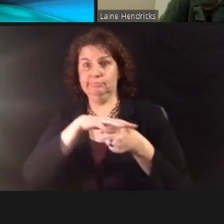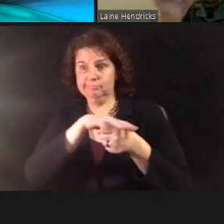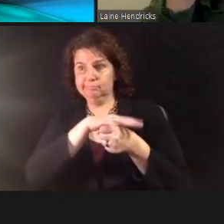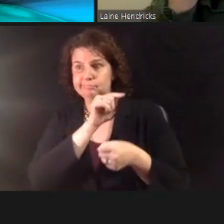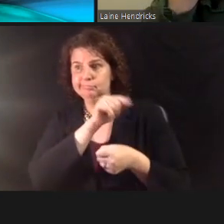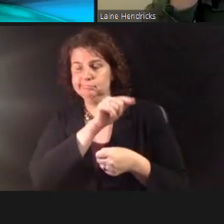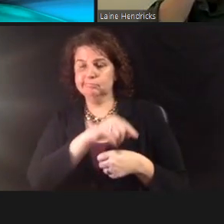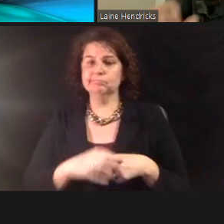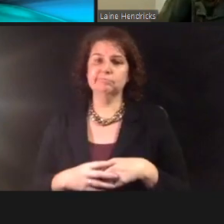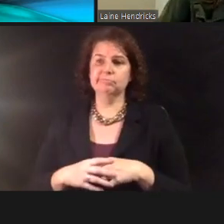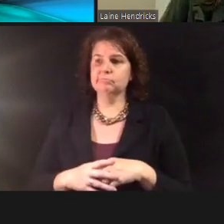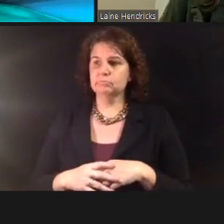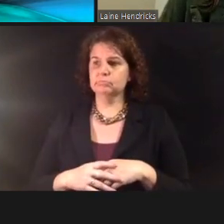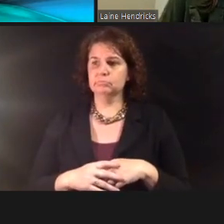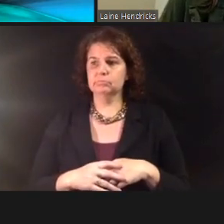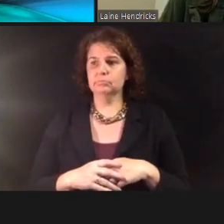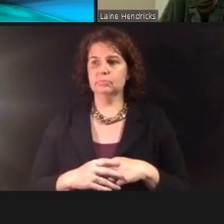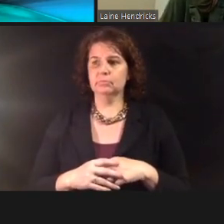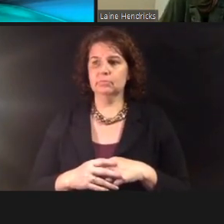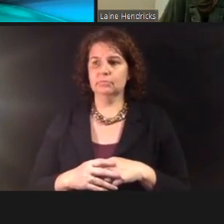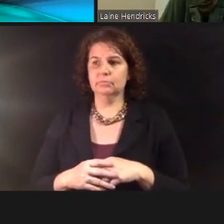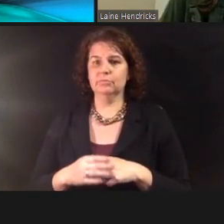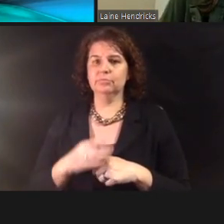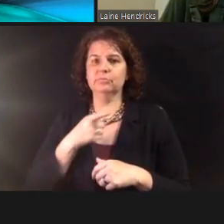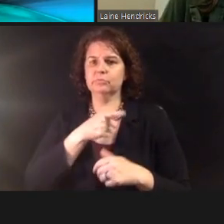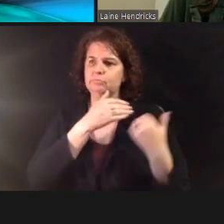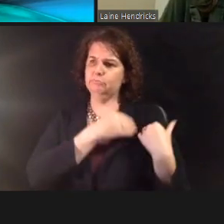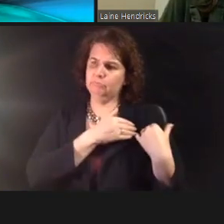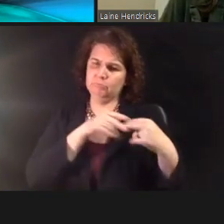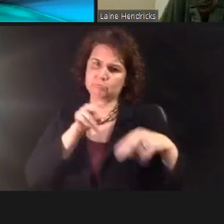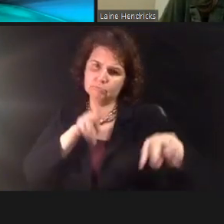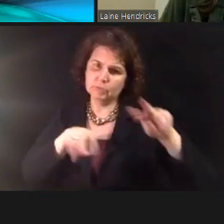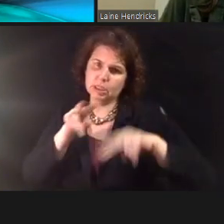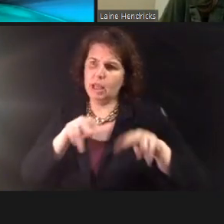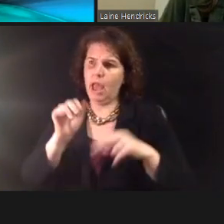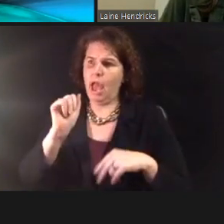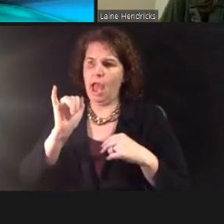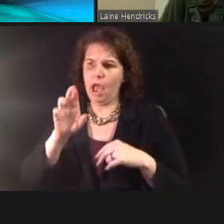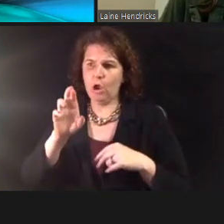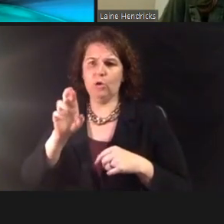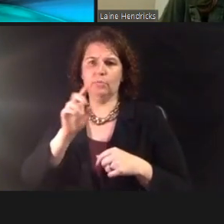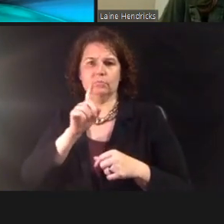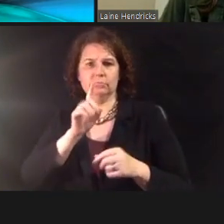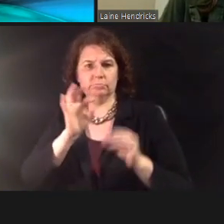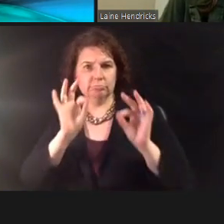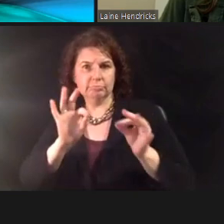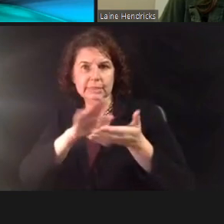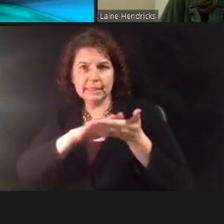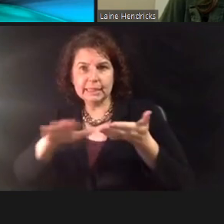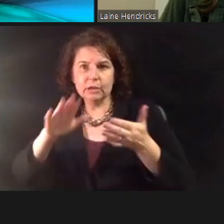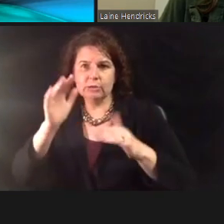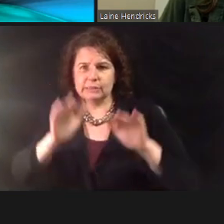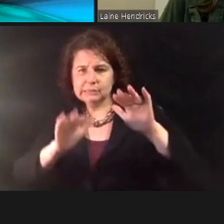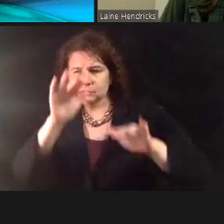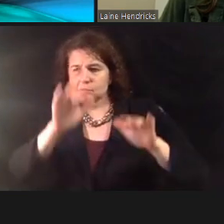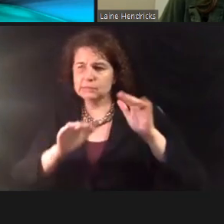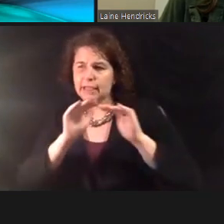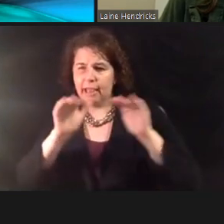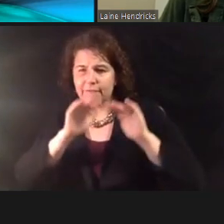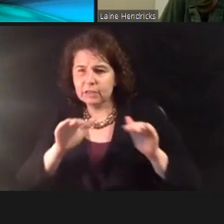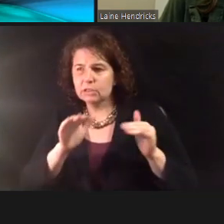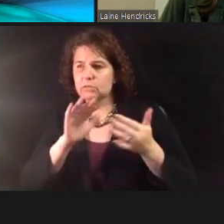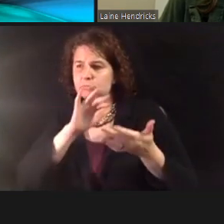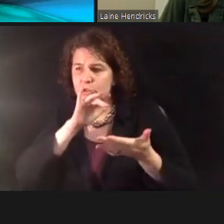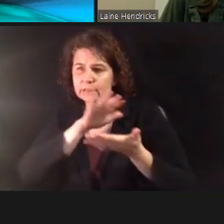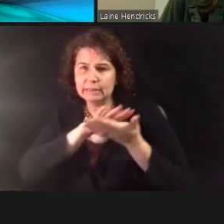quality of the air is regulated by the air district, and there's a process for ensuring that on